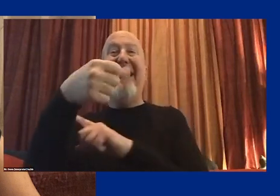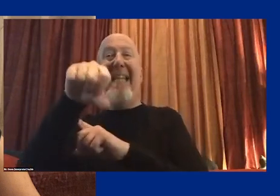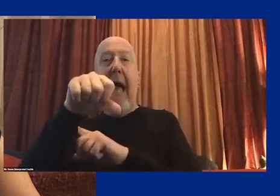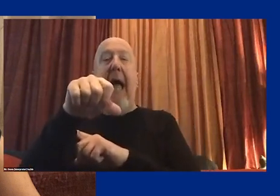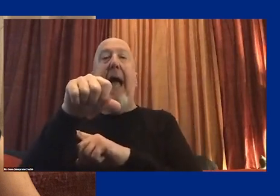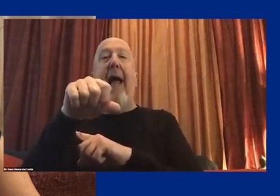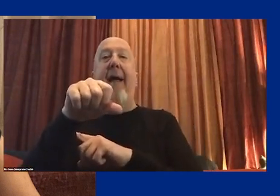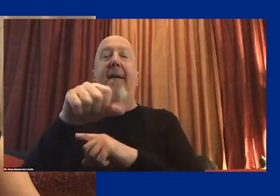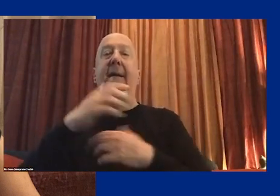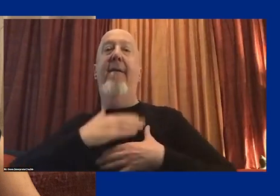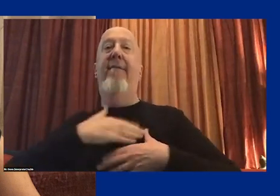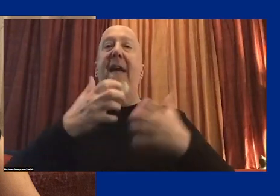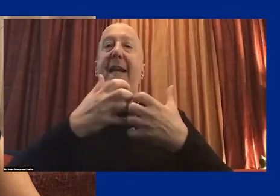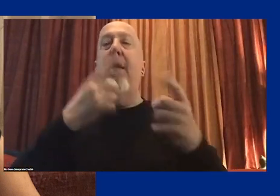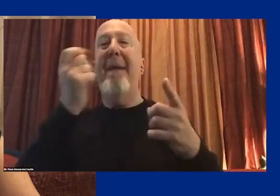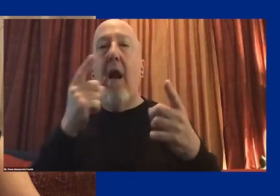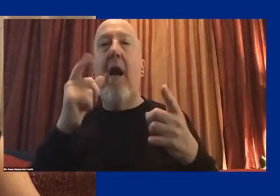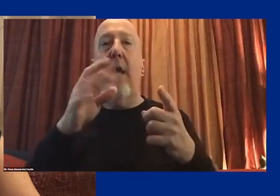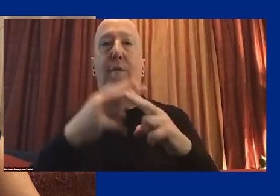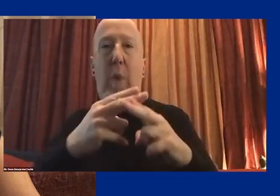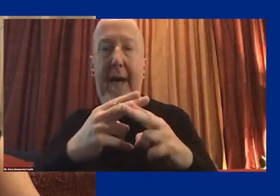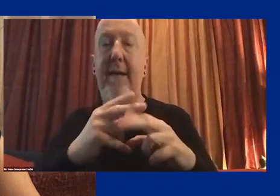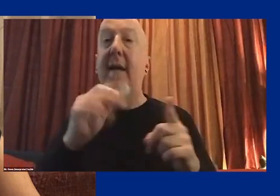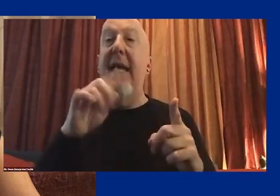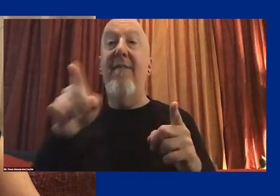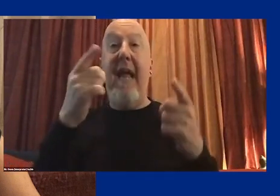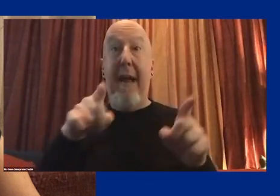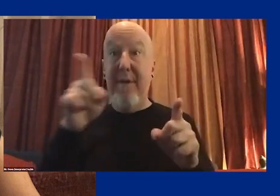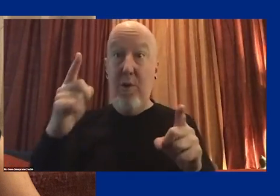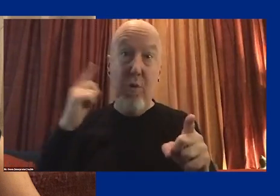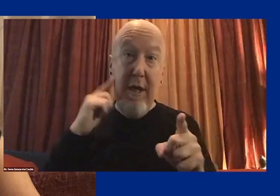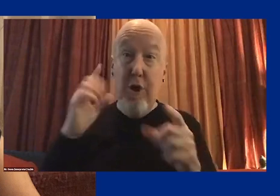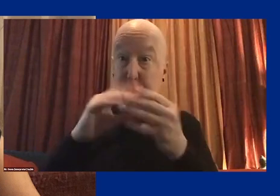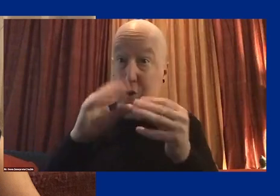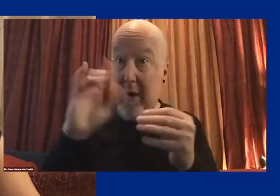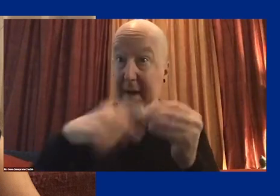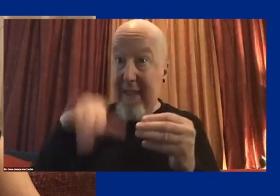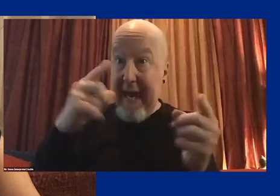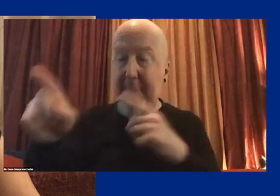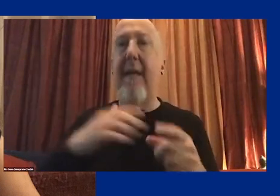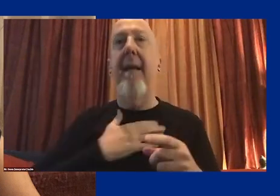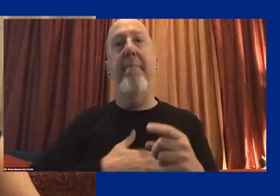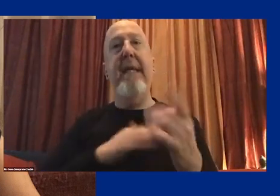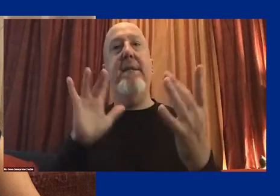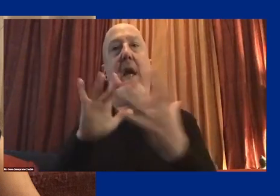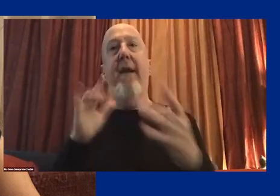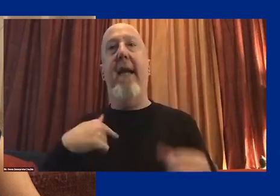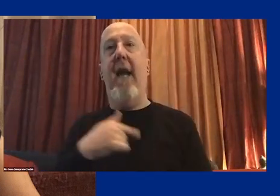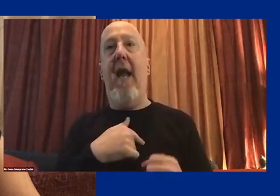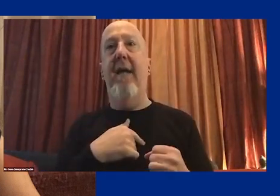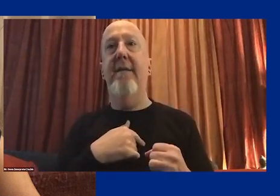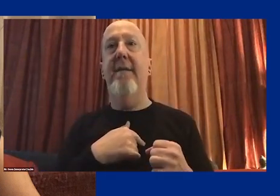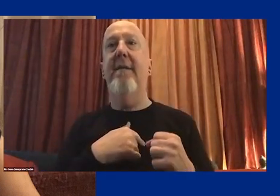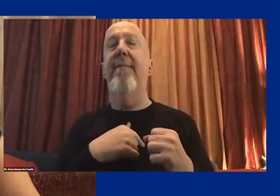this time. If you do hear that's happening, then please get in contact with us and with